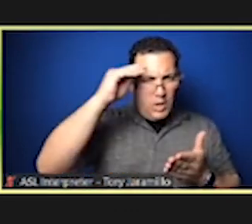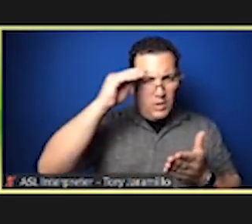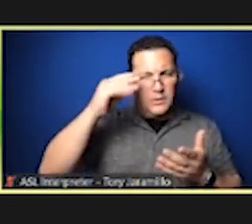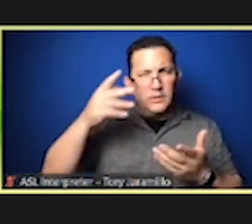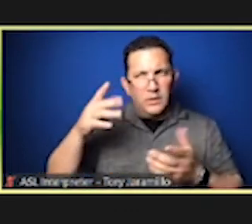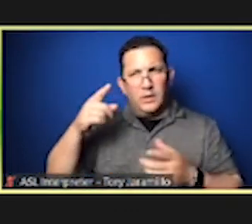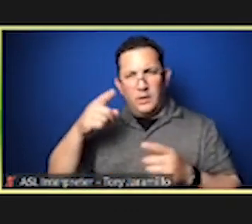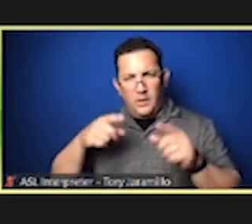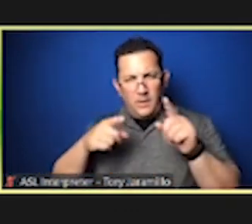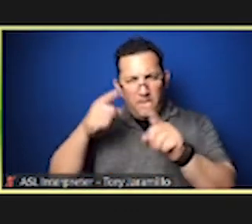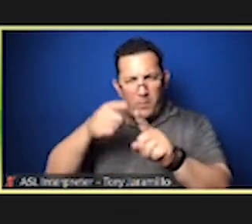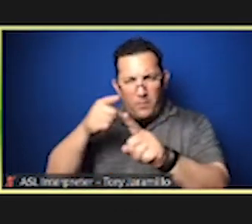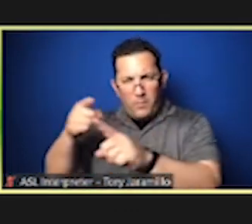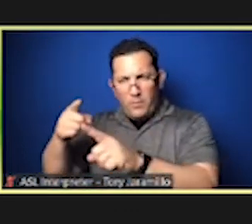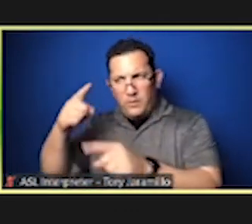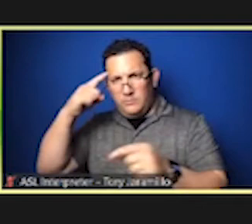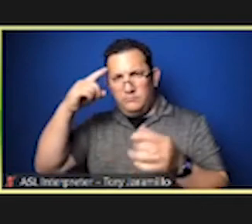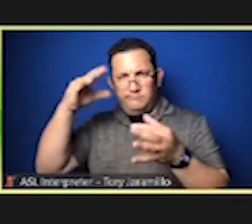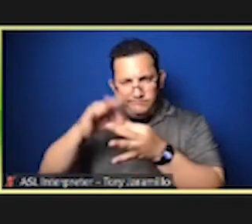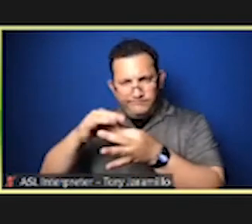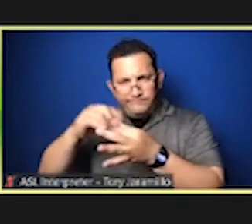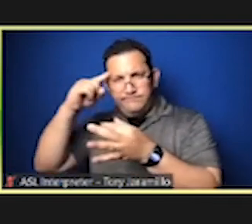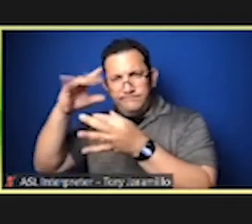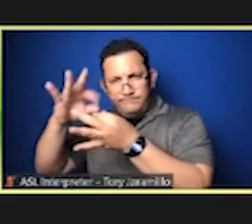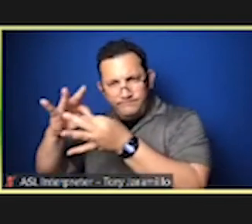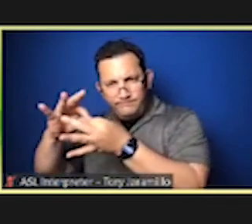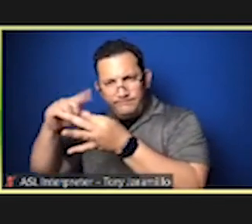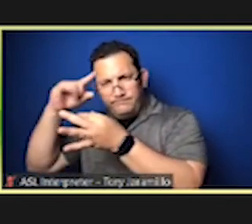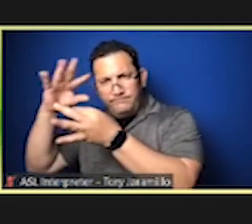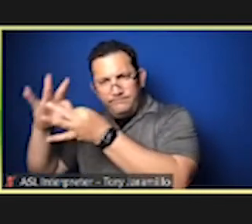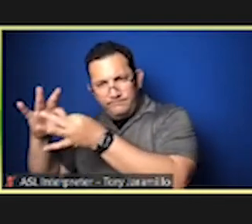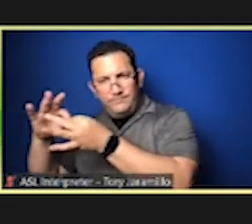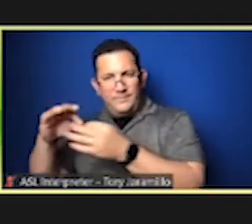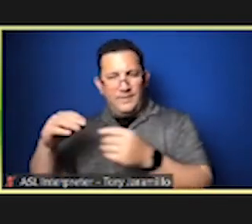And then there will be an opportunity for an assignment.